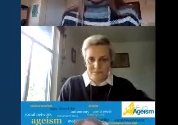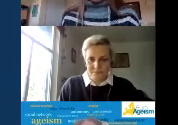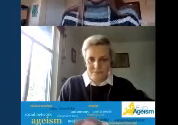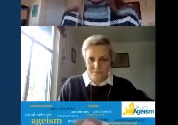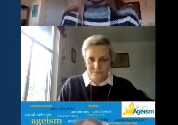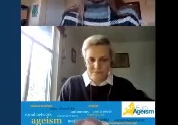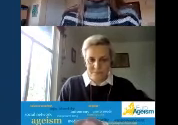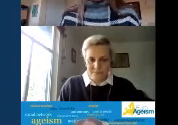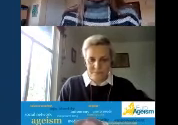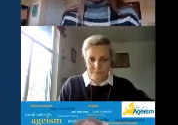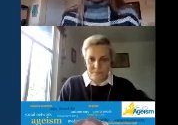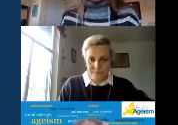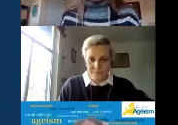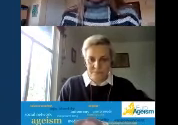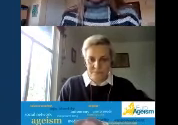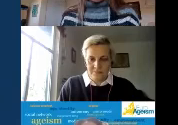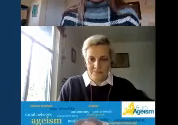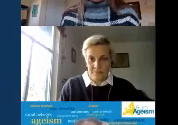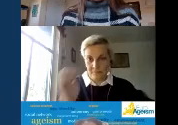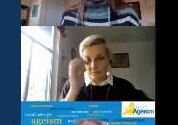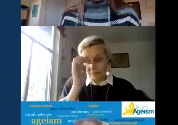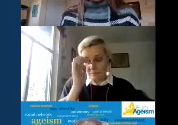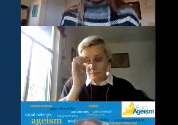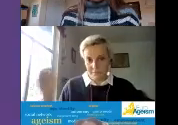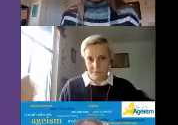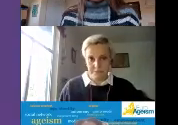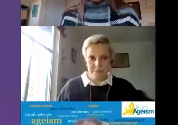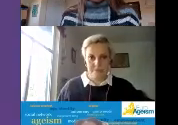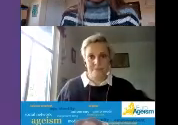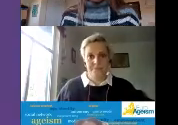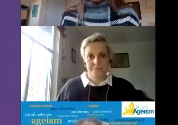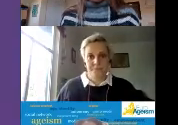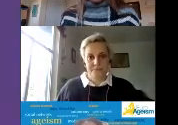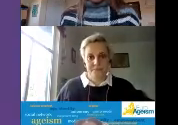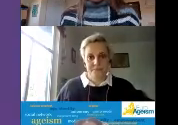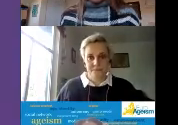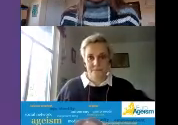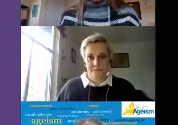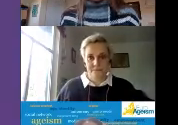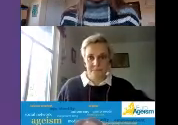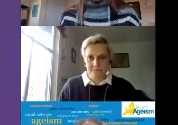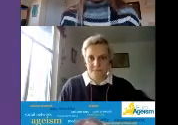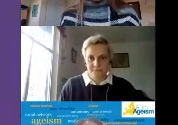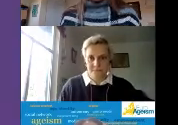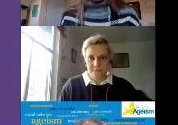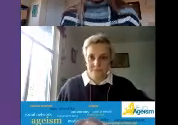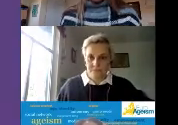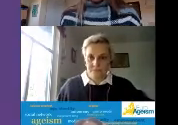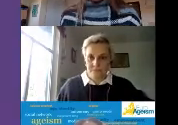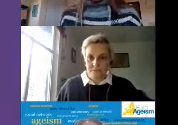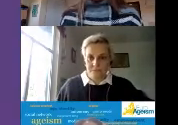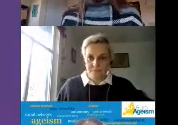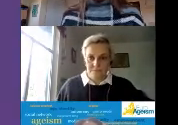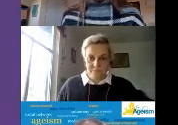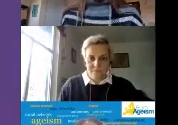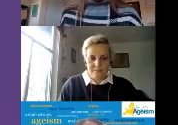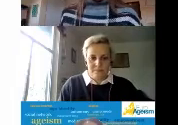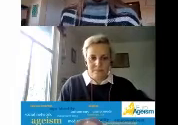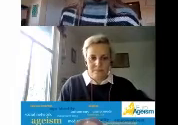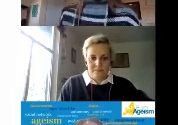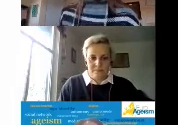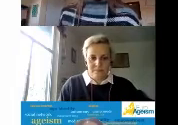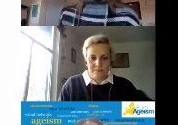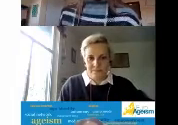know if they want to participate in that, so they know how to access the webinar. We have gone through our questions. Just a